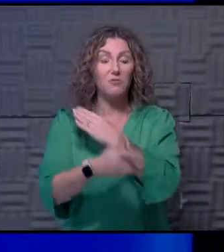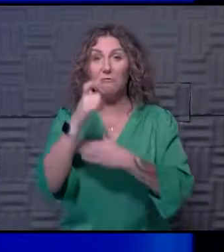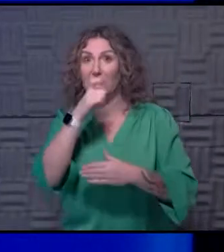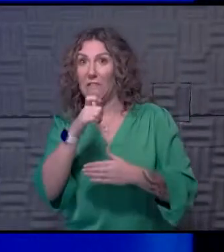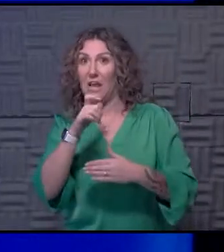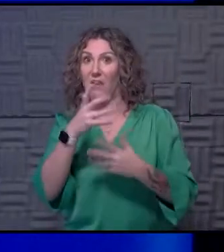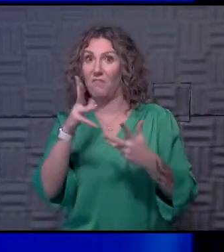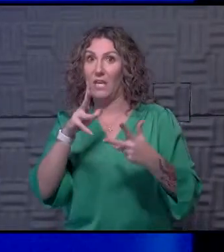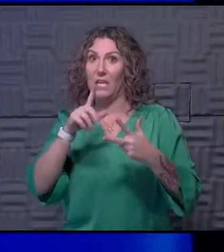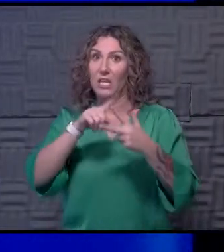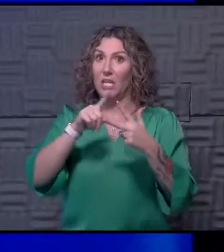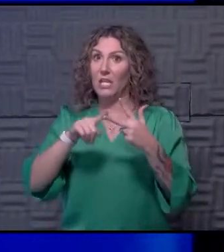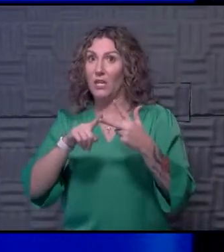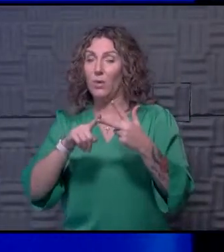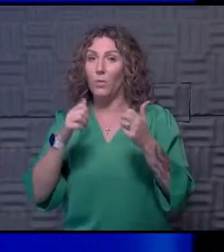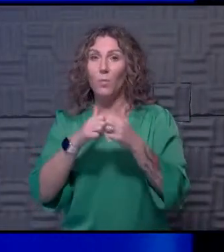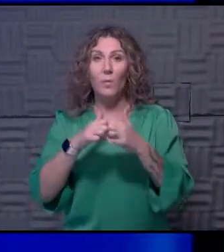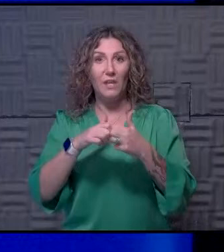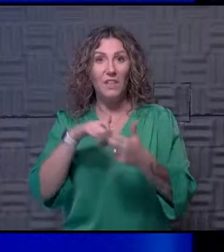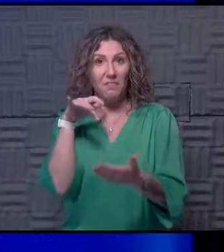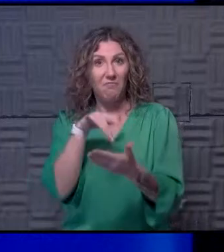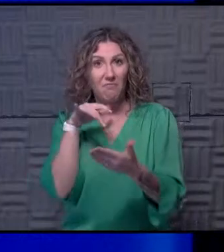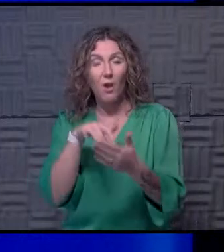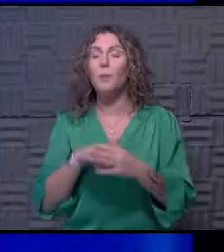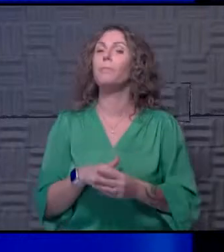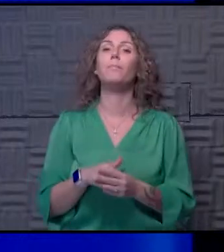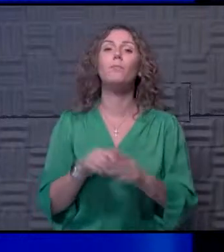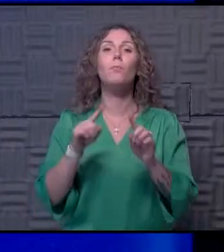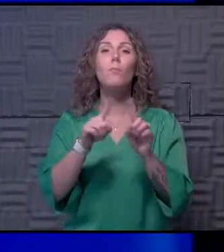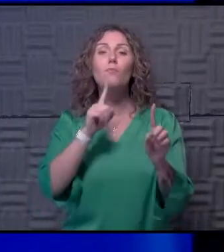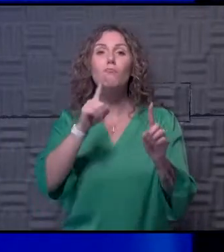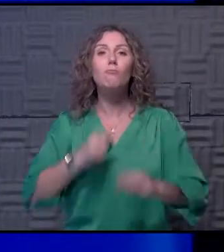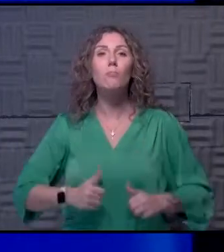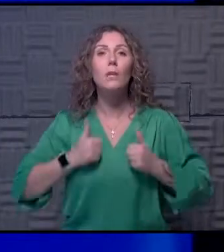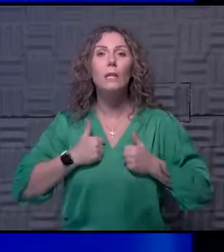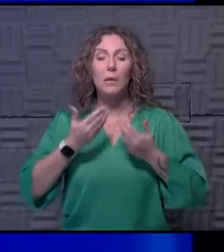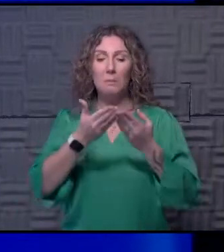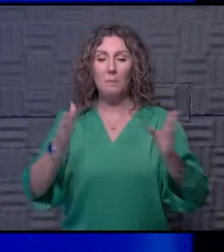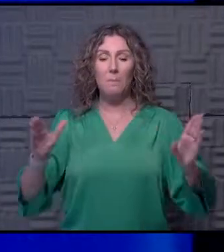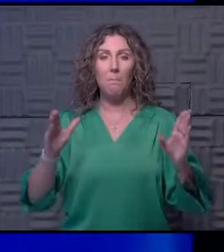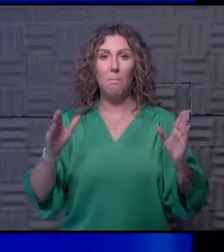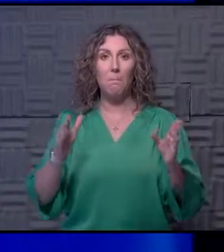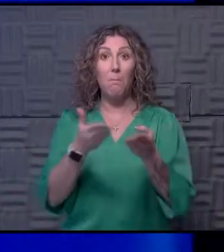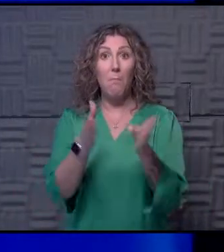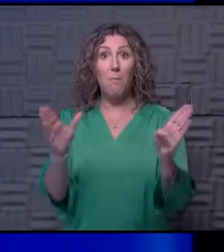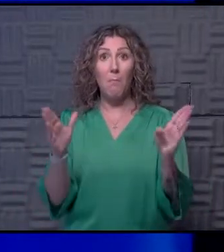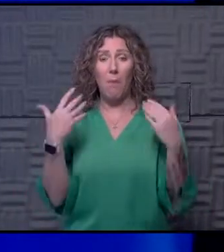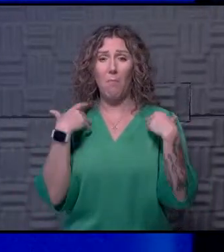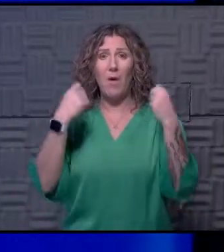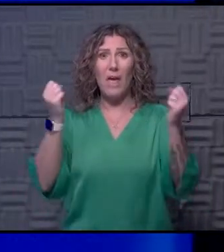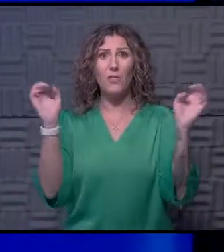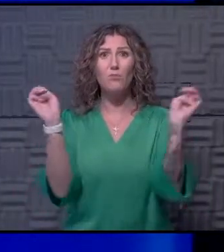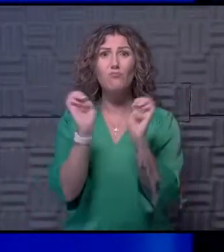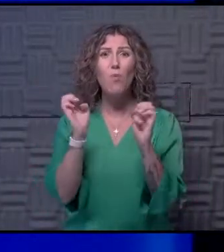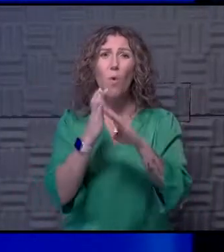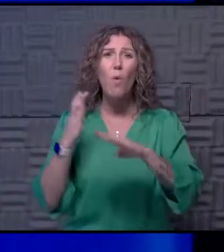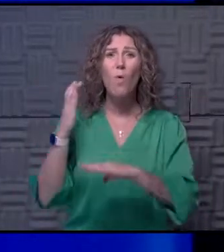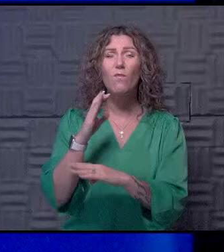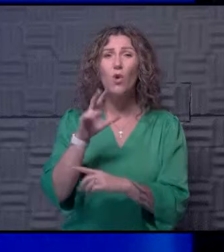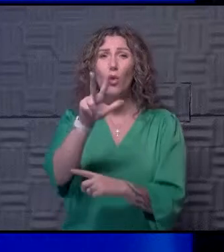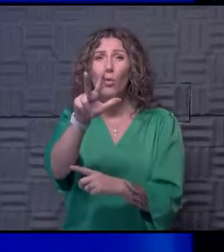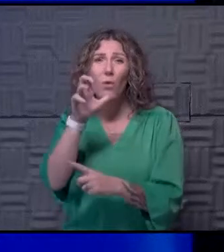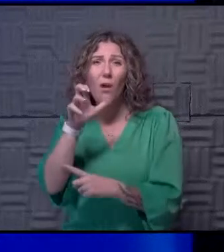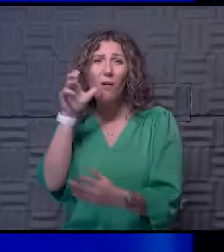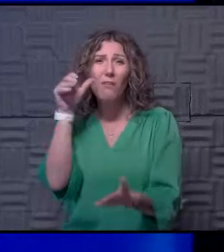trials. But the reality is that in the midst of a public health emergency with over 300,000